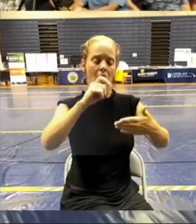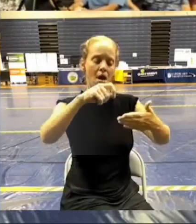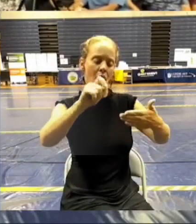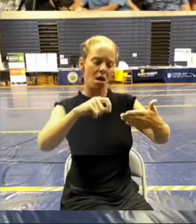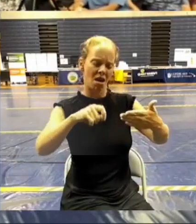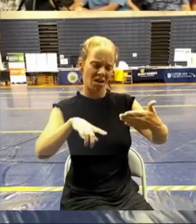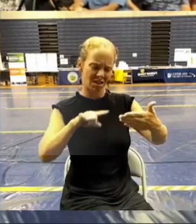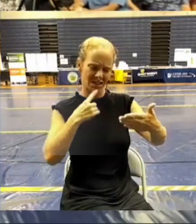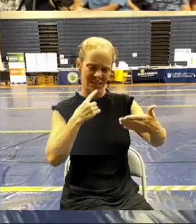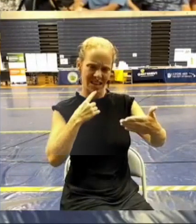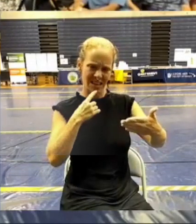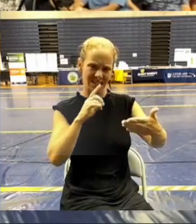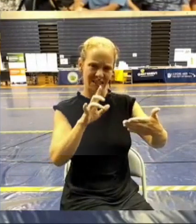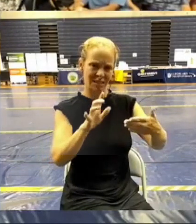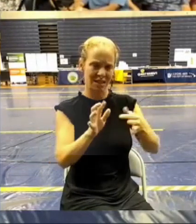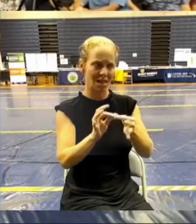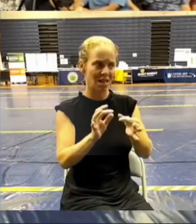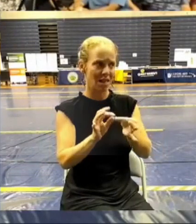on mine is because I